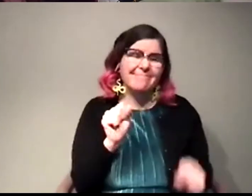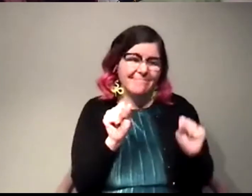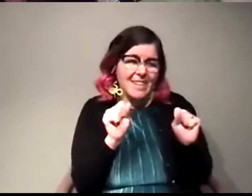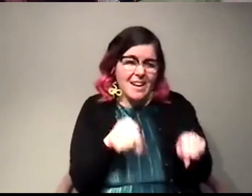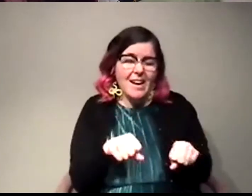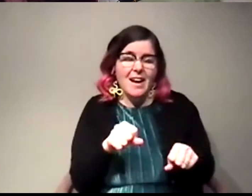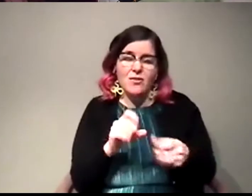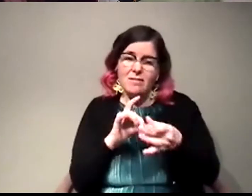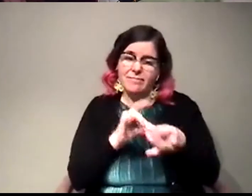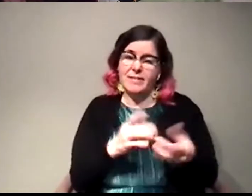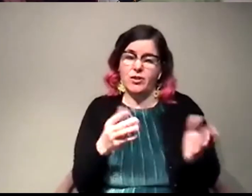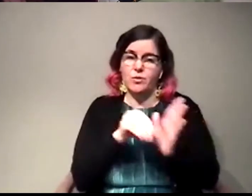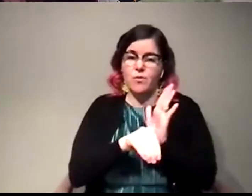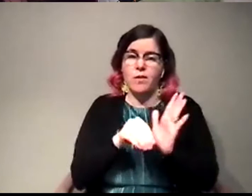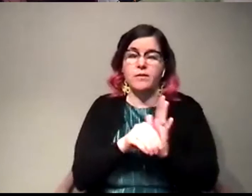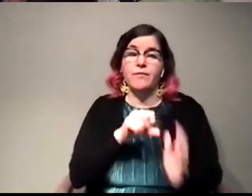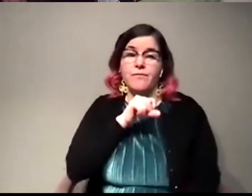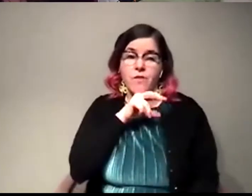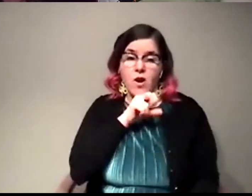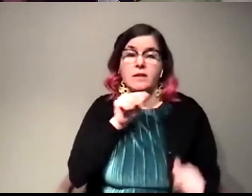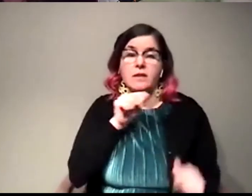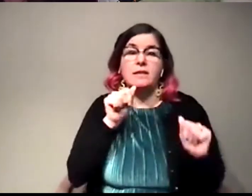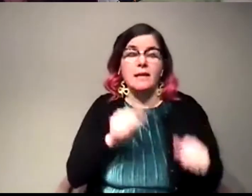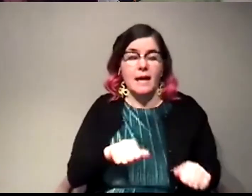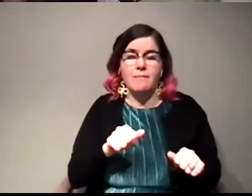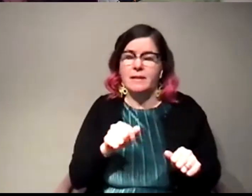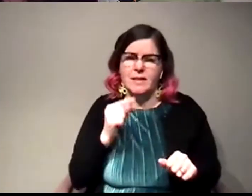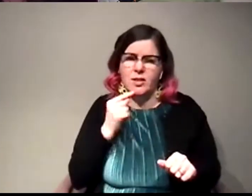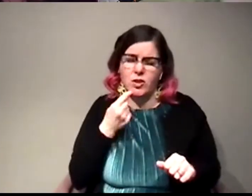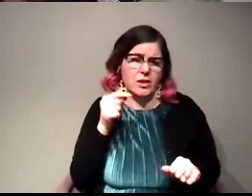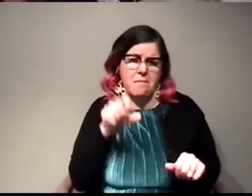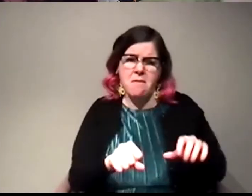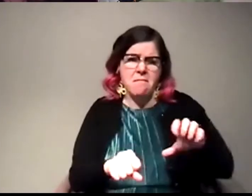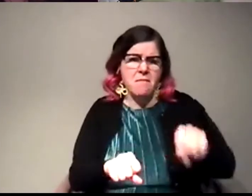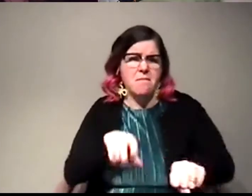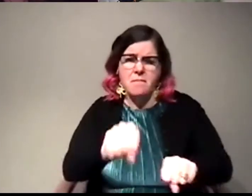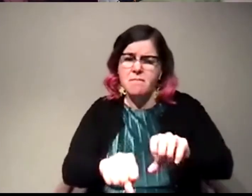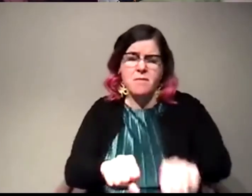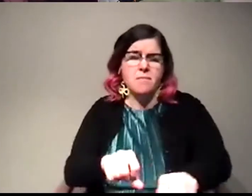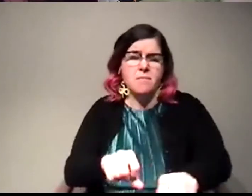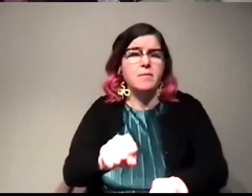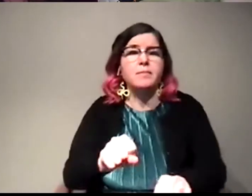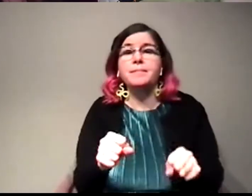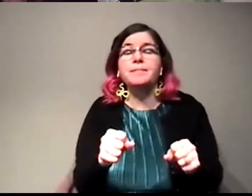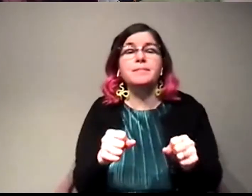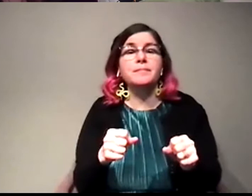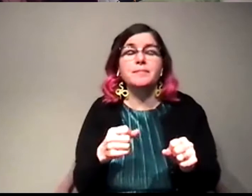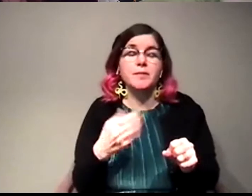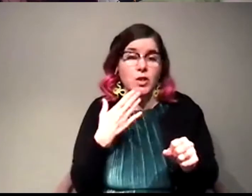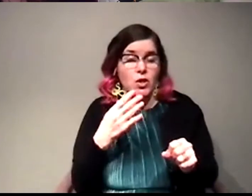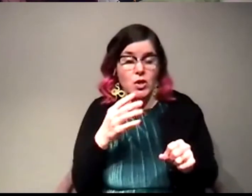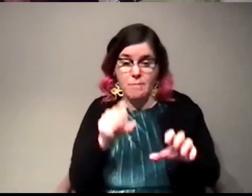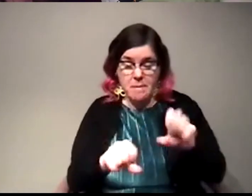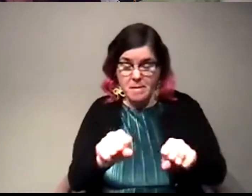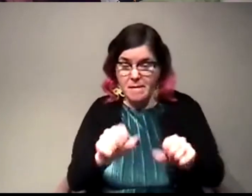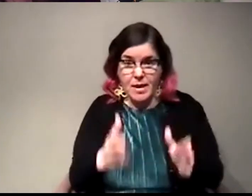live in New Orleans. Frogs can be extremely invasive, and some of the traits that make a good invader are sort